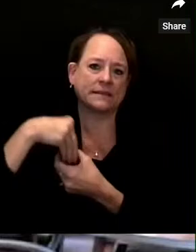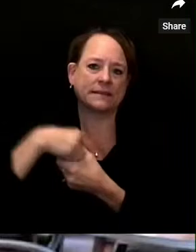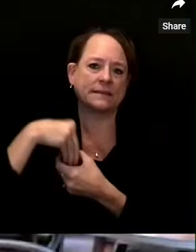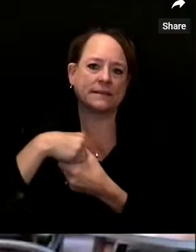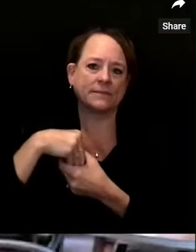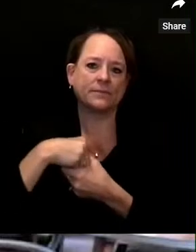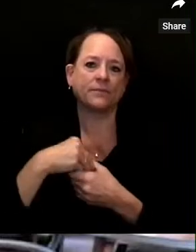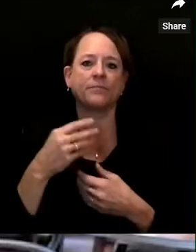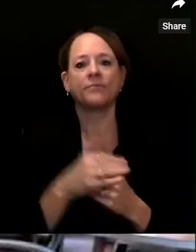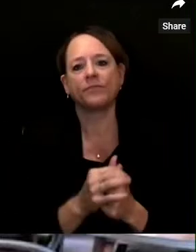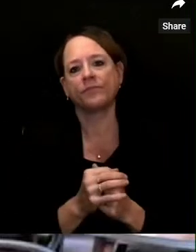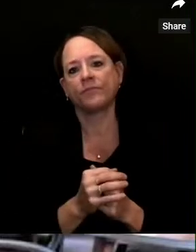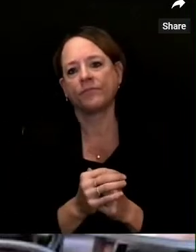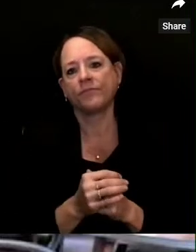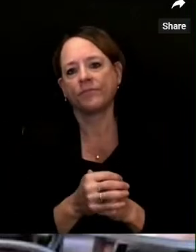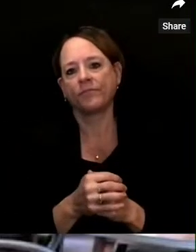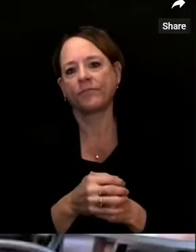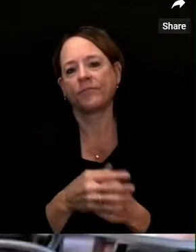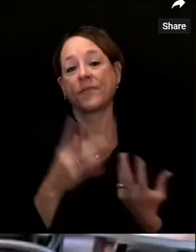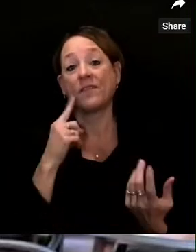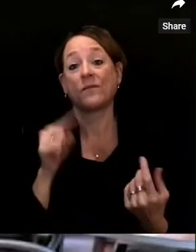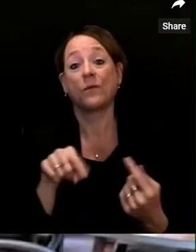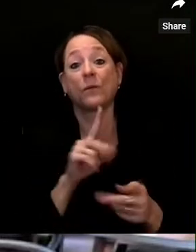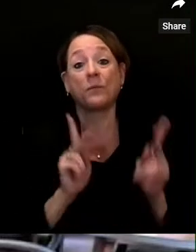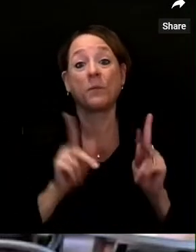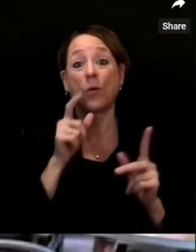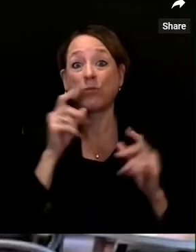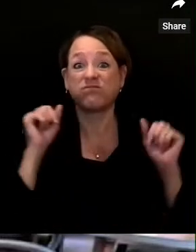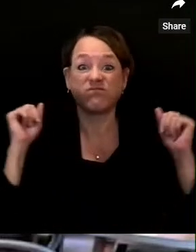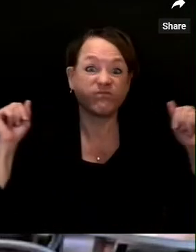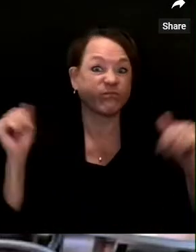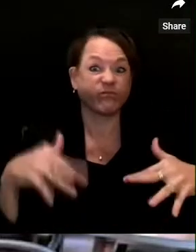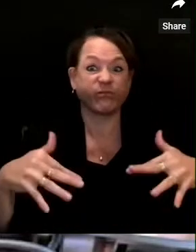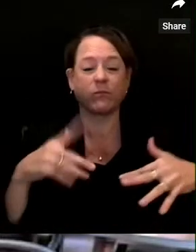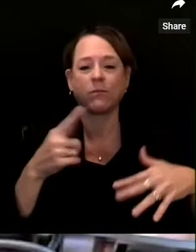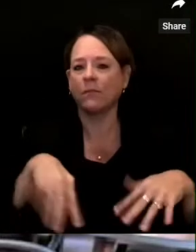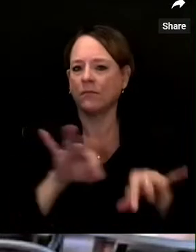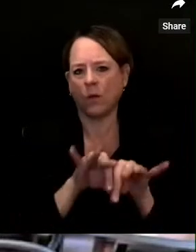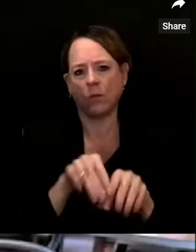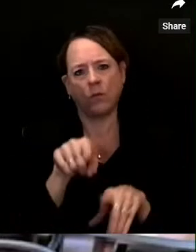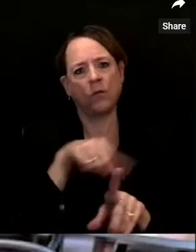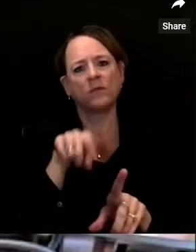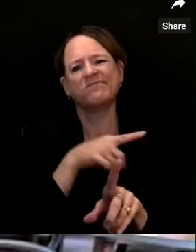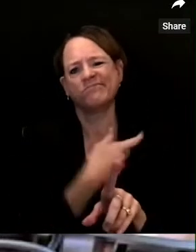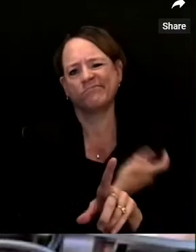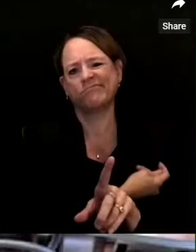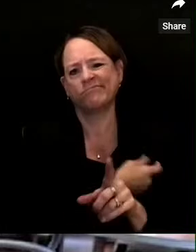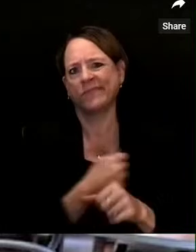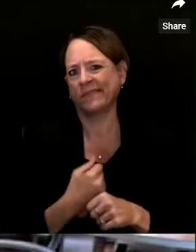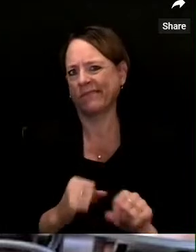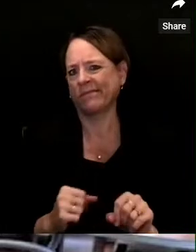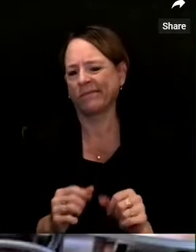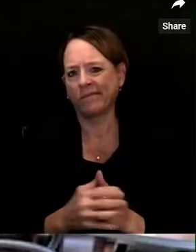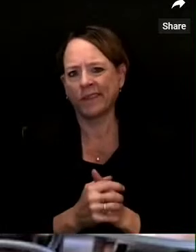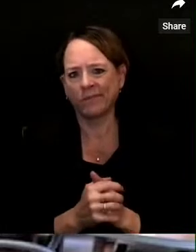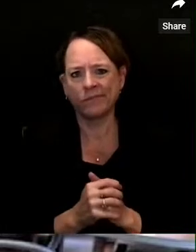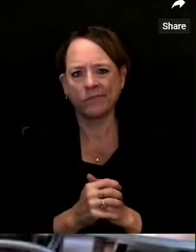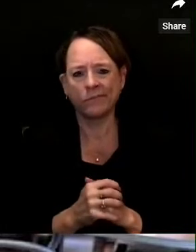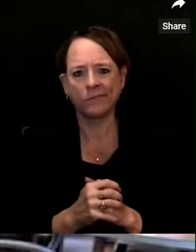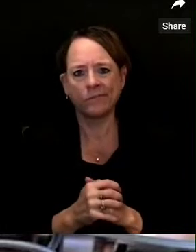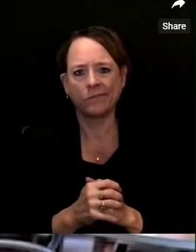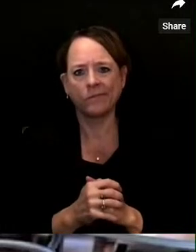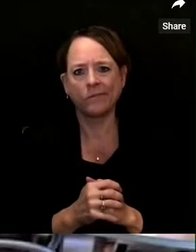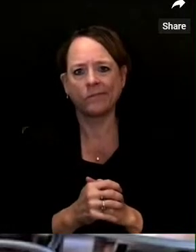gathering or really any other activities in our state right now. If you're outside and can maintain